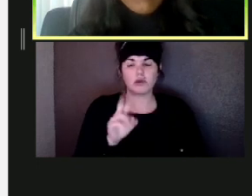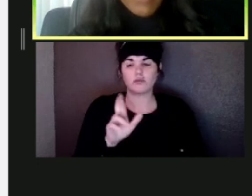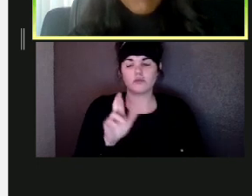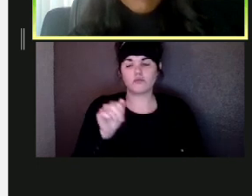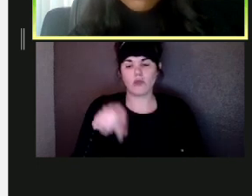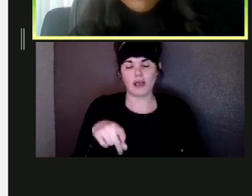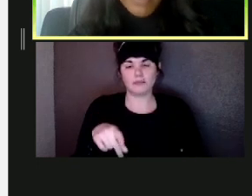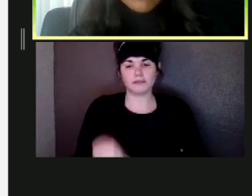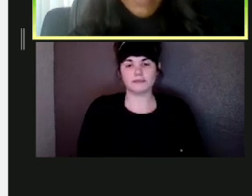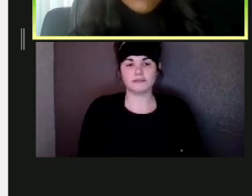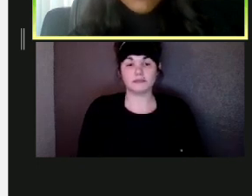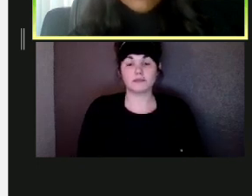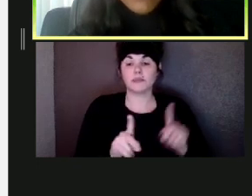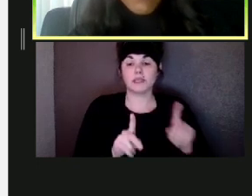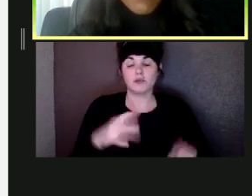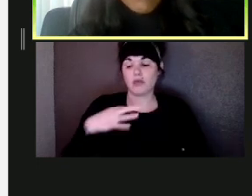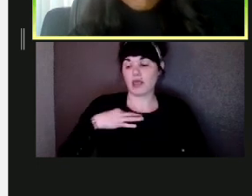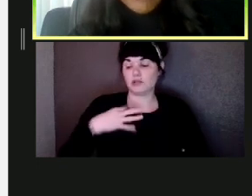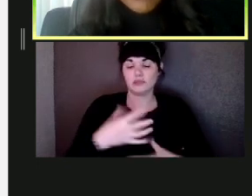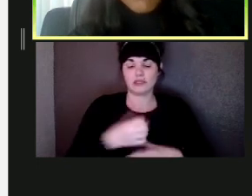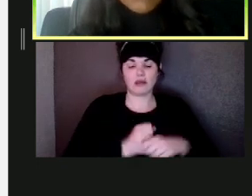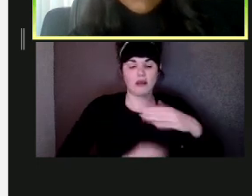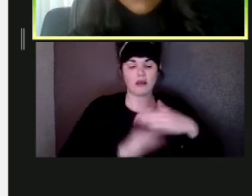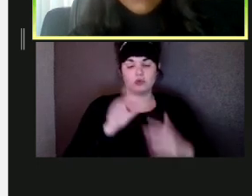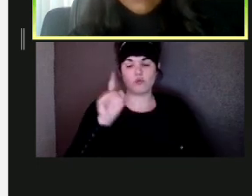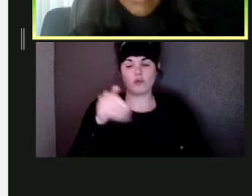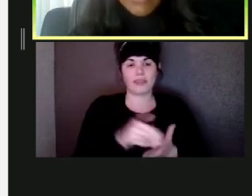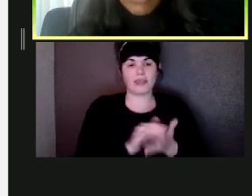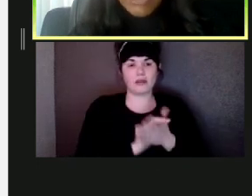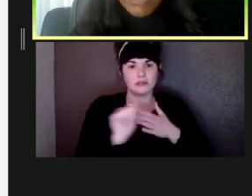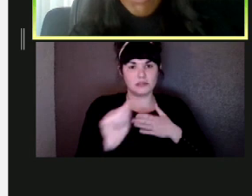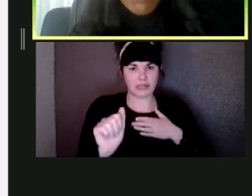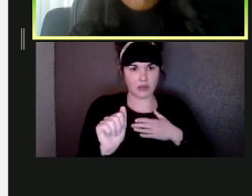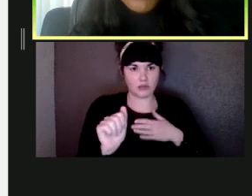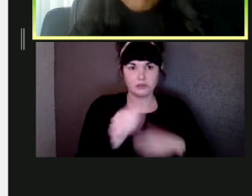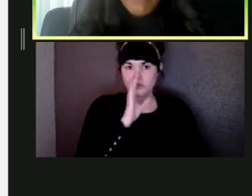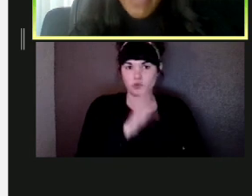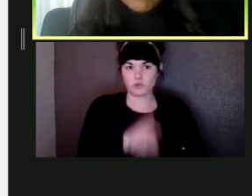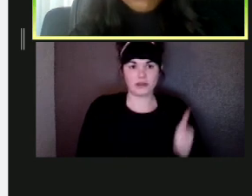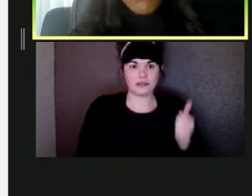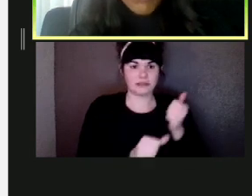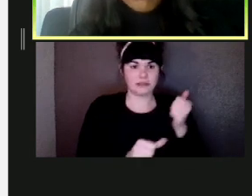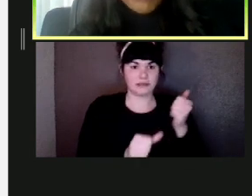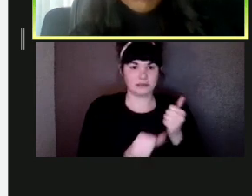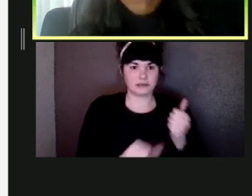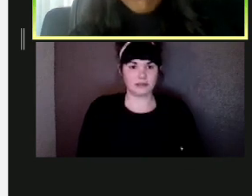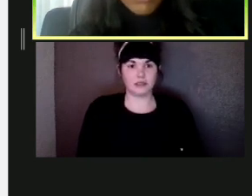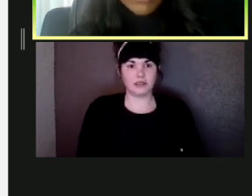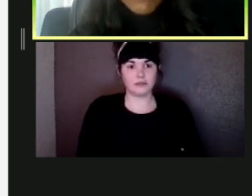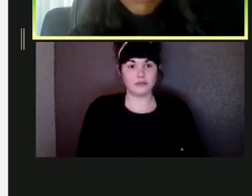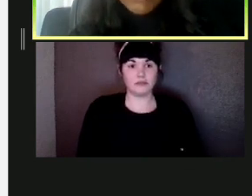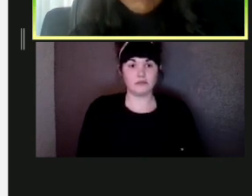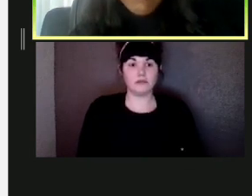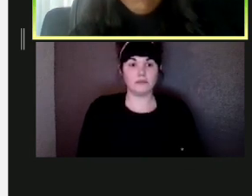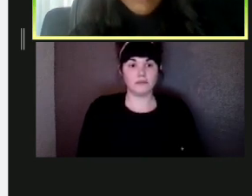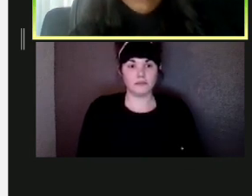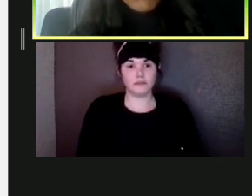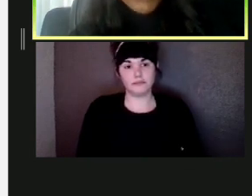receive, um, up to $1,000, um, in direct assistance annually. their past due or arrears are frozen